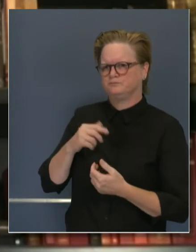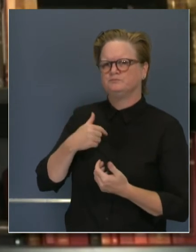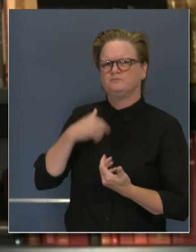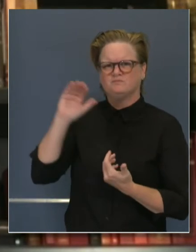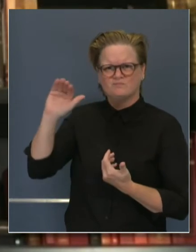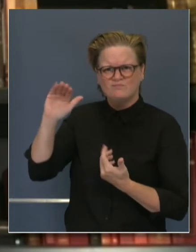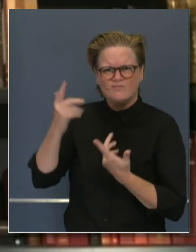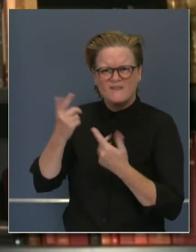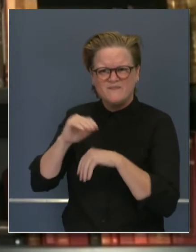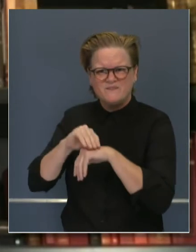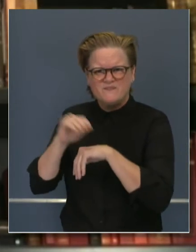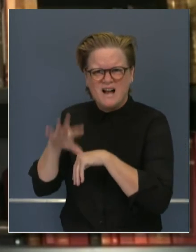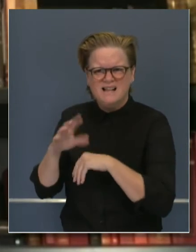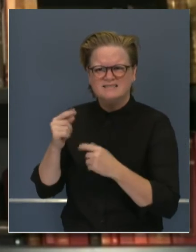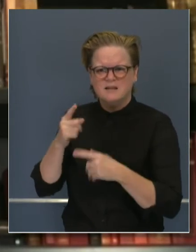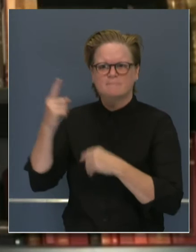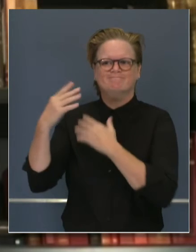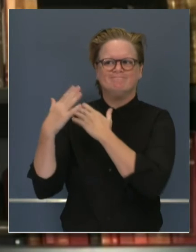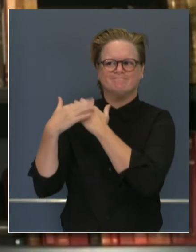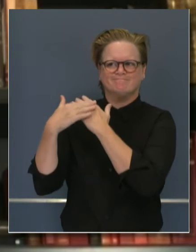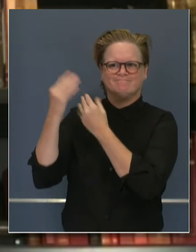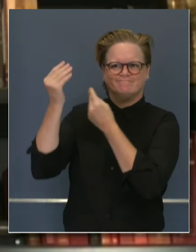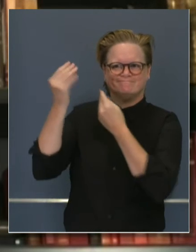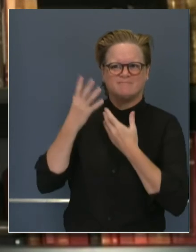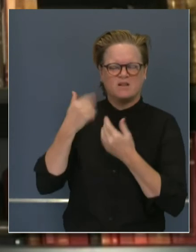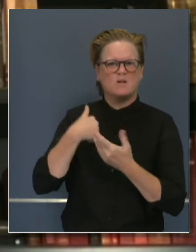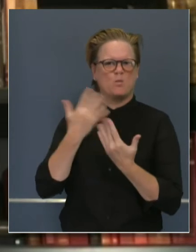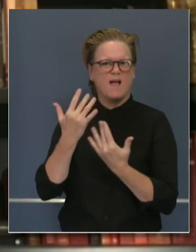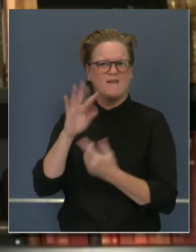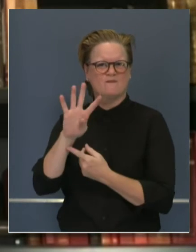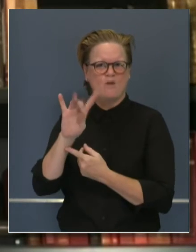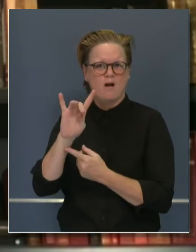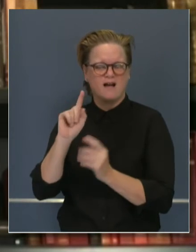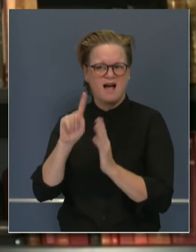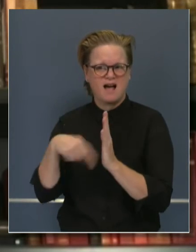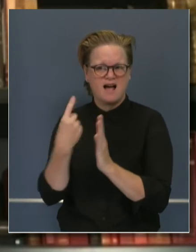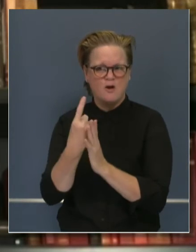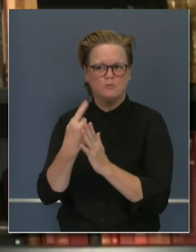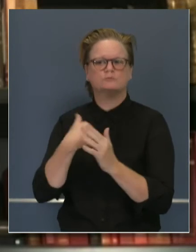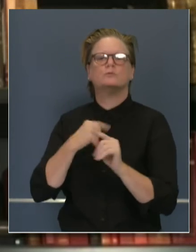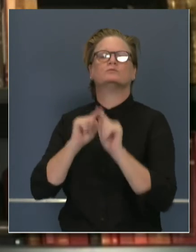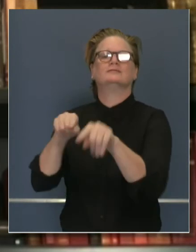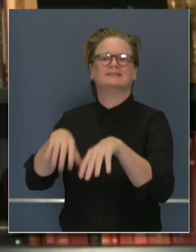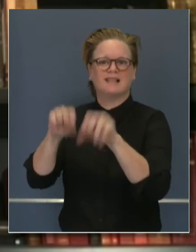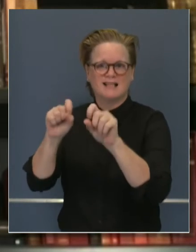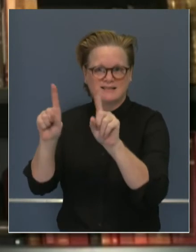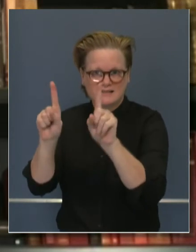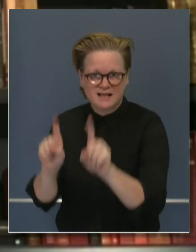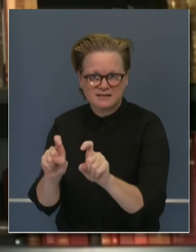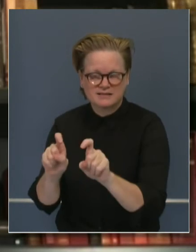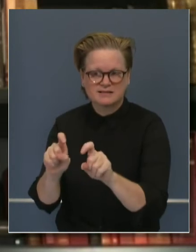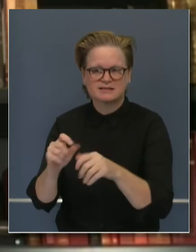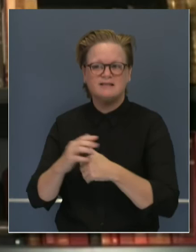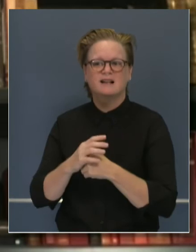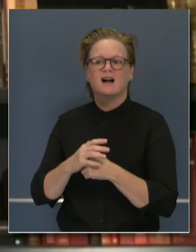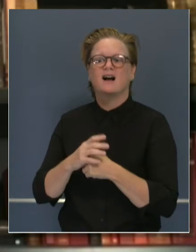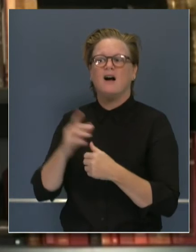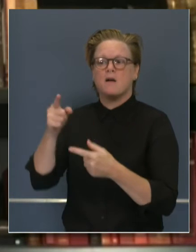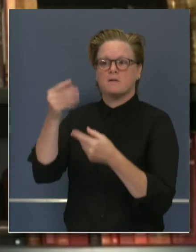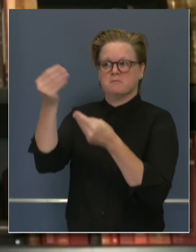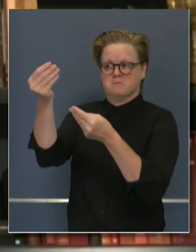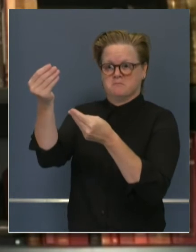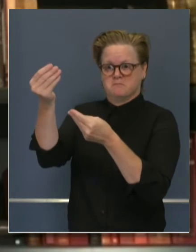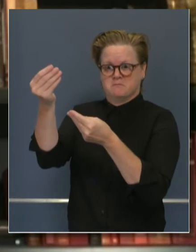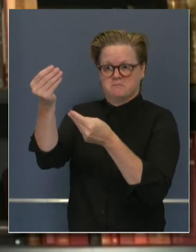we wait 48 hours to be tested, because they didn't want a false sense of negative test to come in. And so we